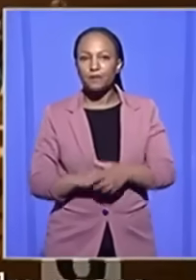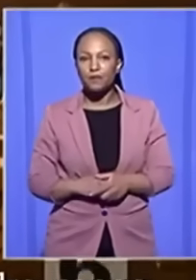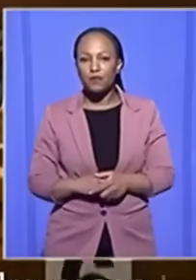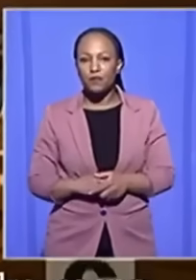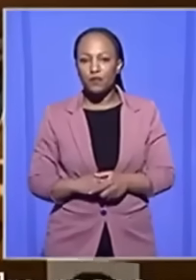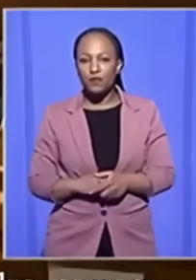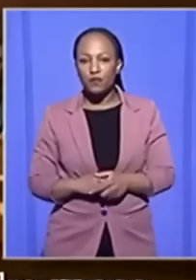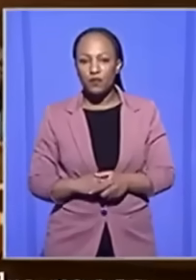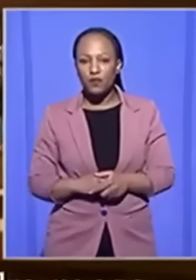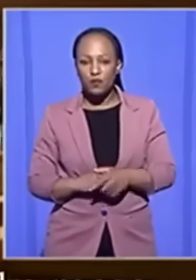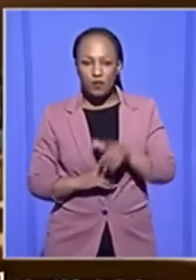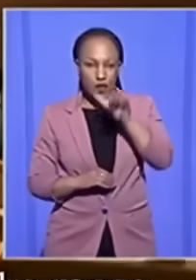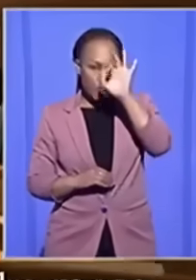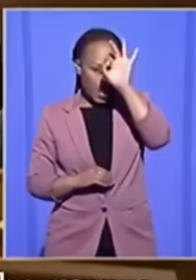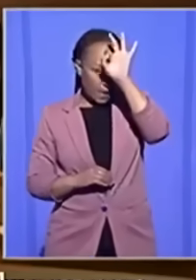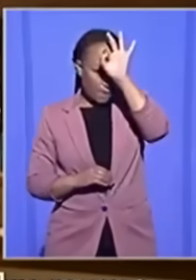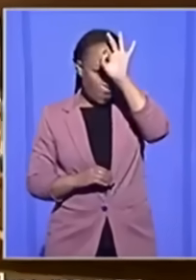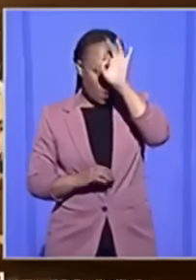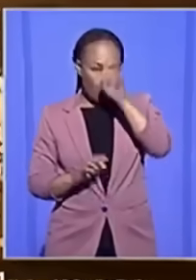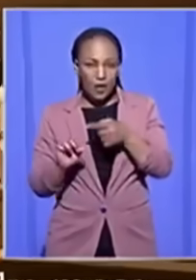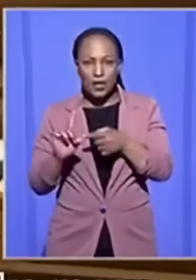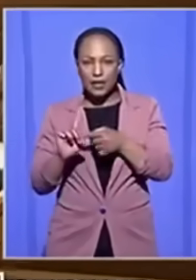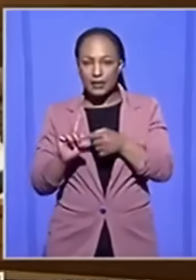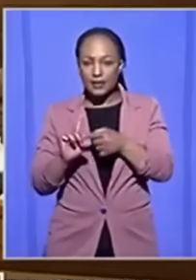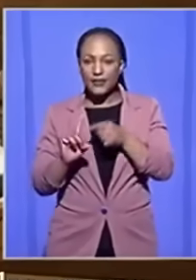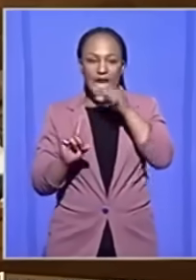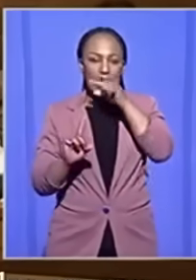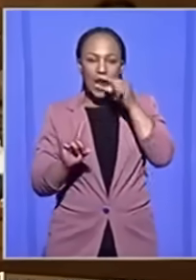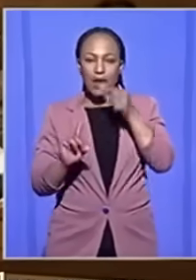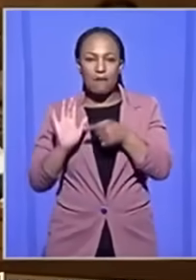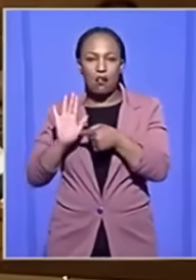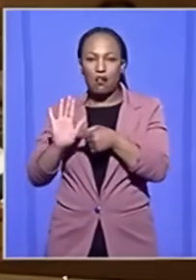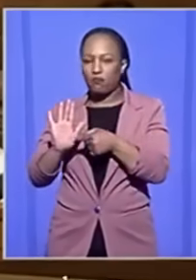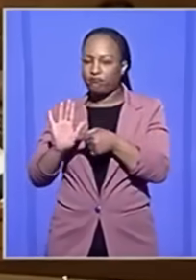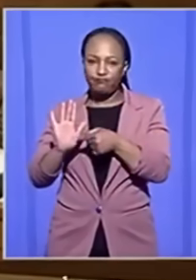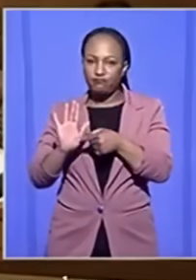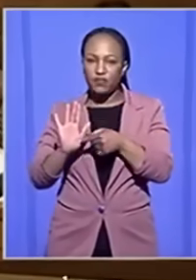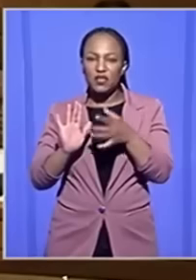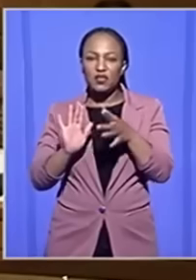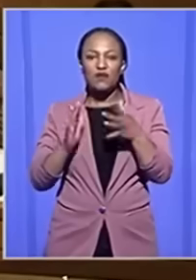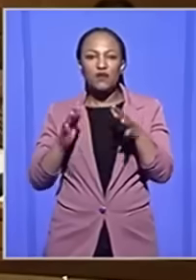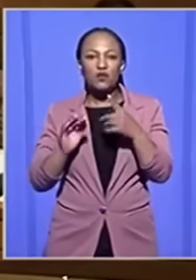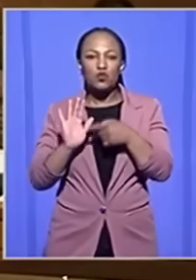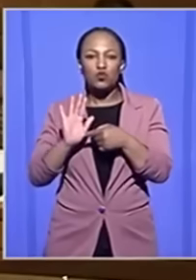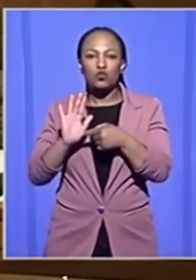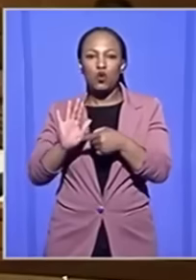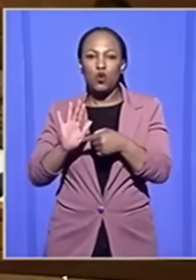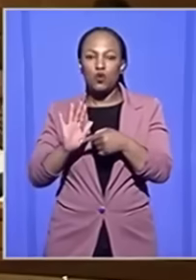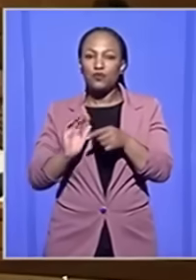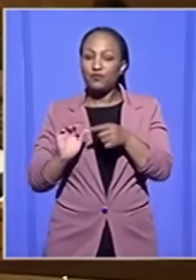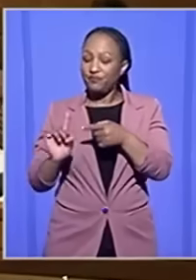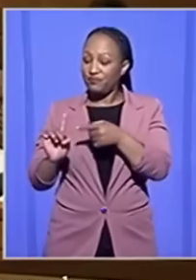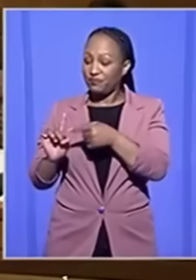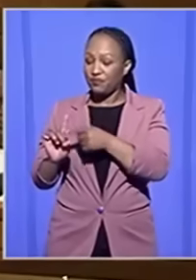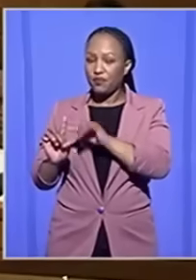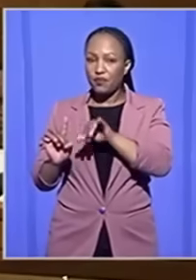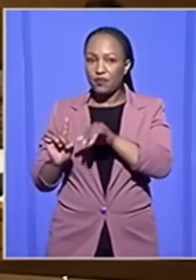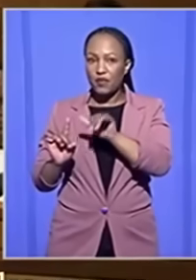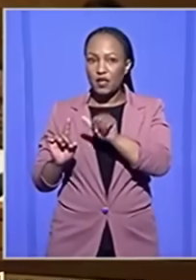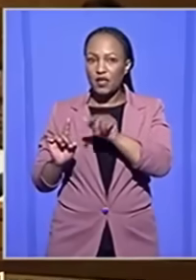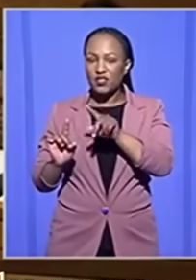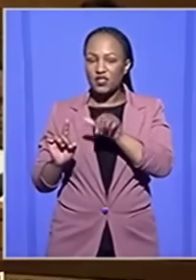Lepodisi leno le le sa batleng leina la lone le tlhagisiwa le tlhomamisitse fa le bone madi mo mosamong wa ga Jaden Lee.